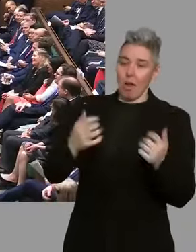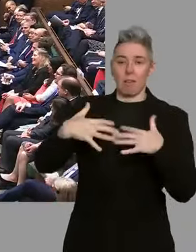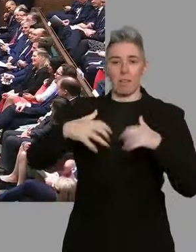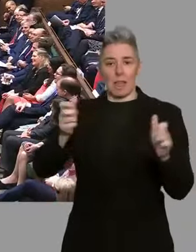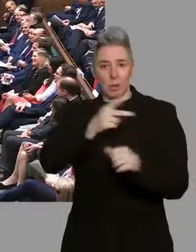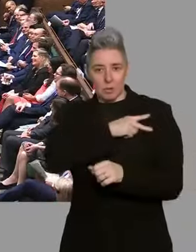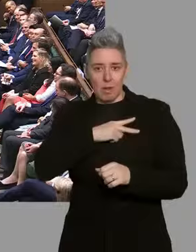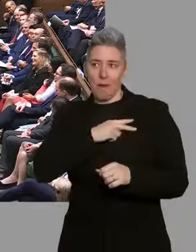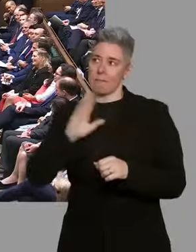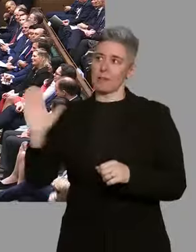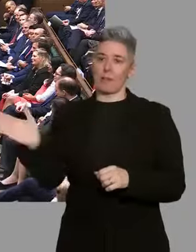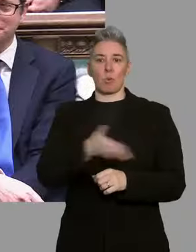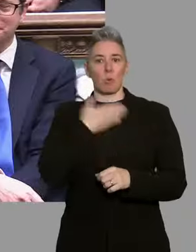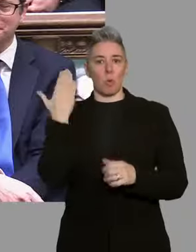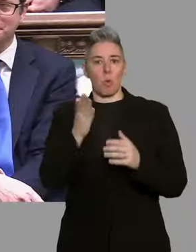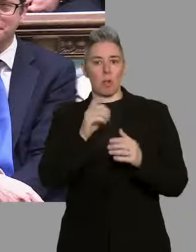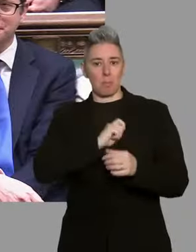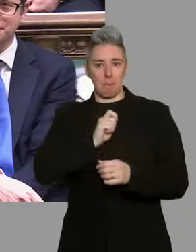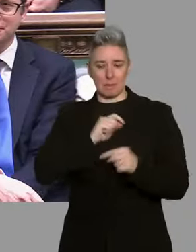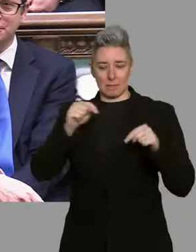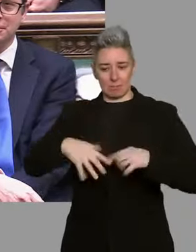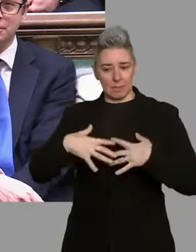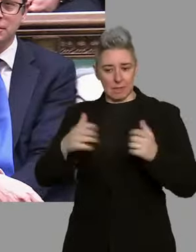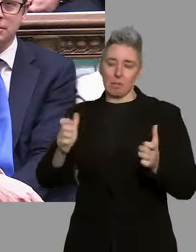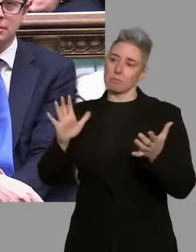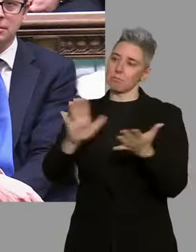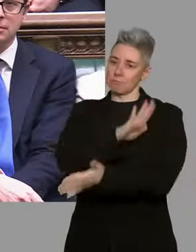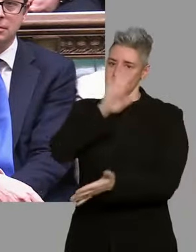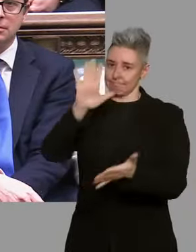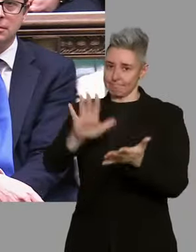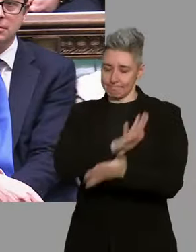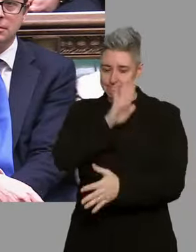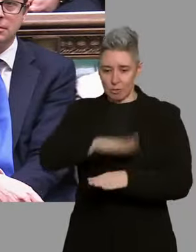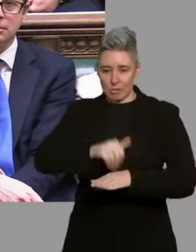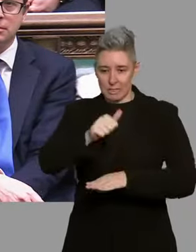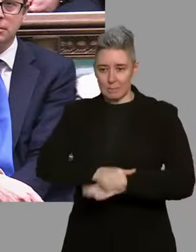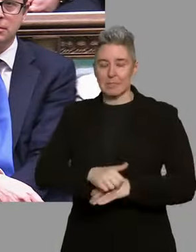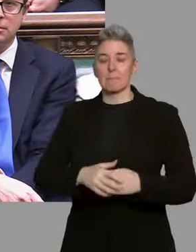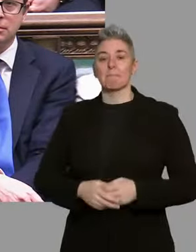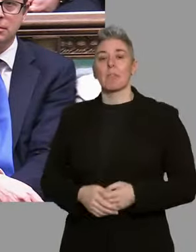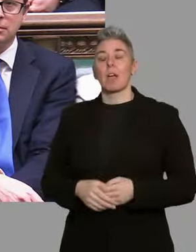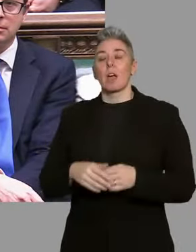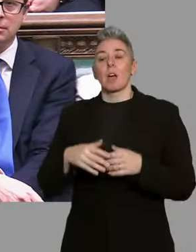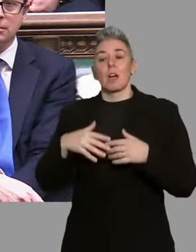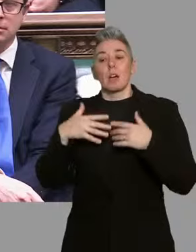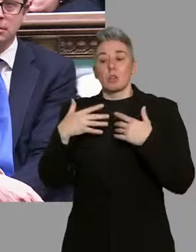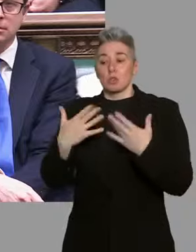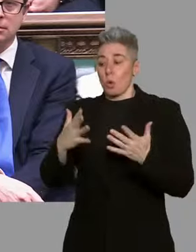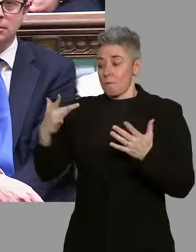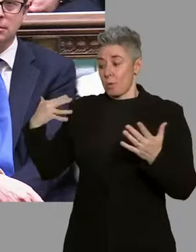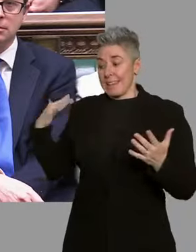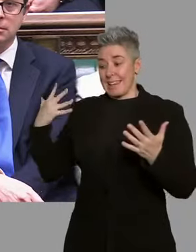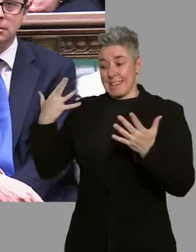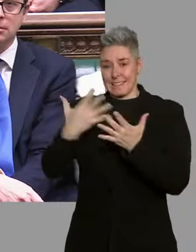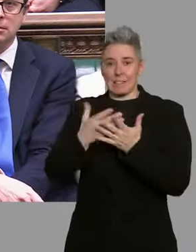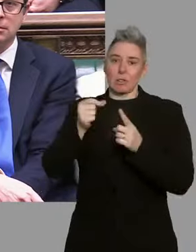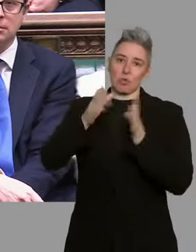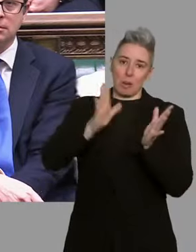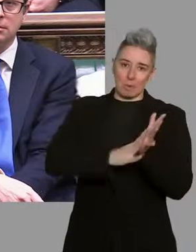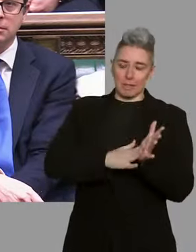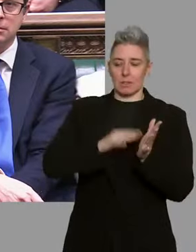Christmas. Mr. Speaker, for years, the Prime Minister and his Cabinet played politics with the Wasby